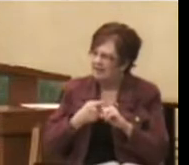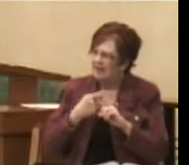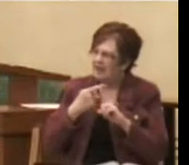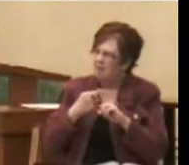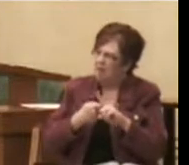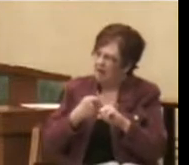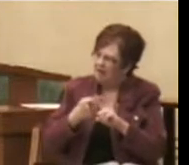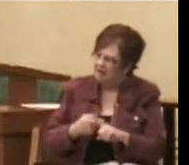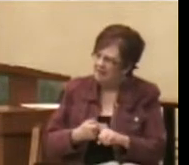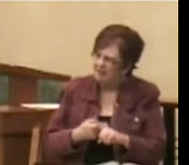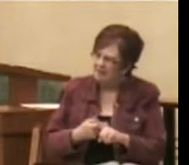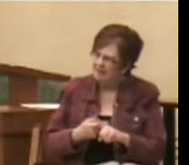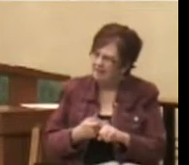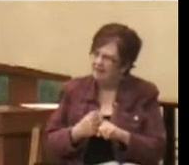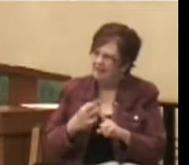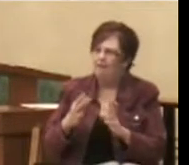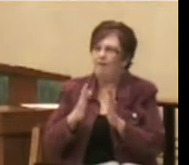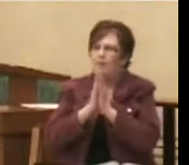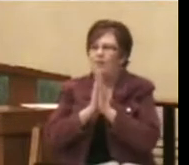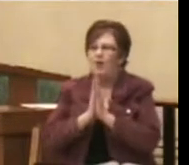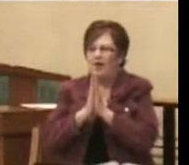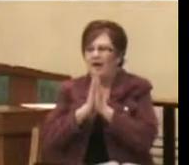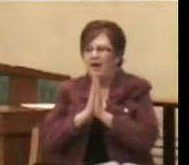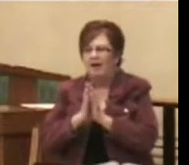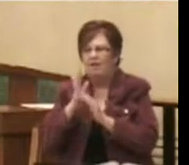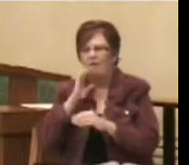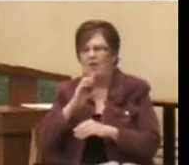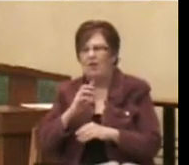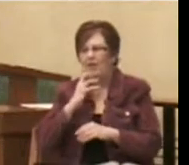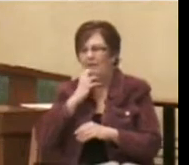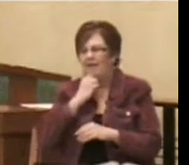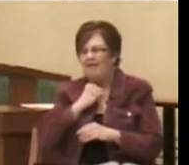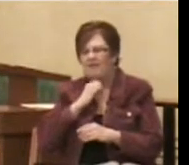months of praying for her beloved daughter.